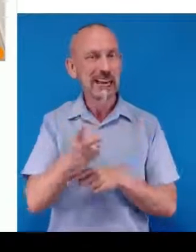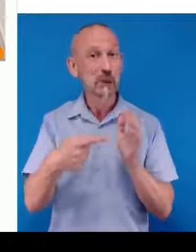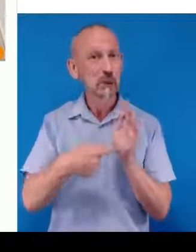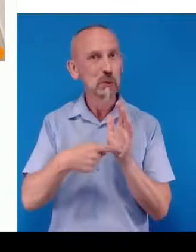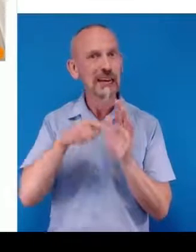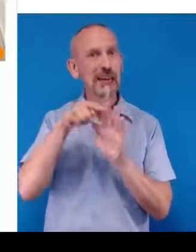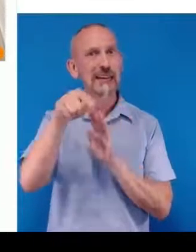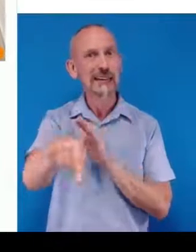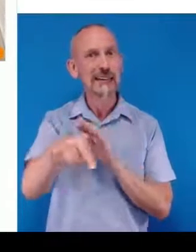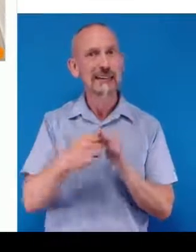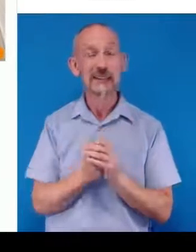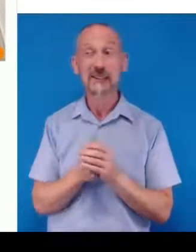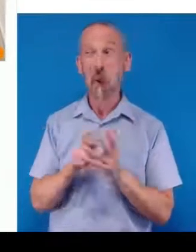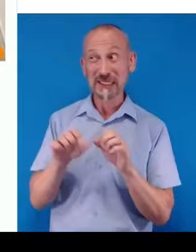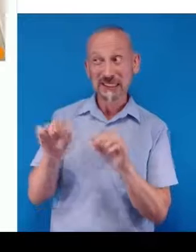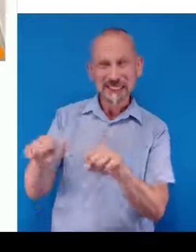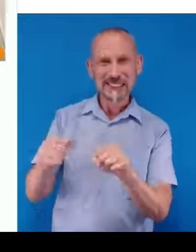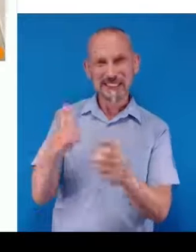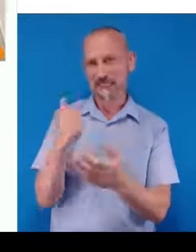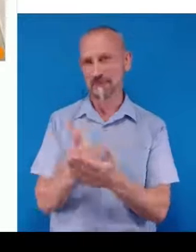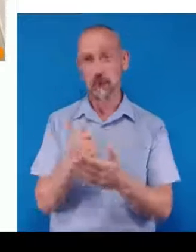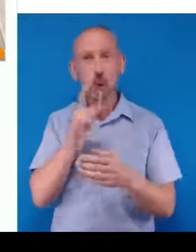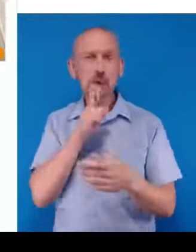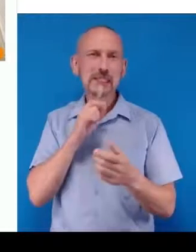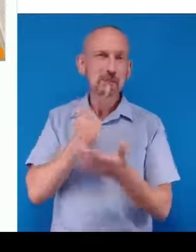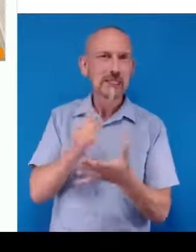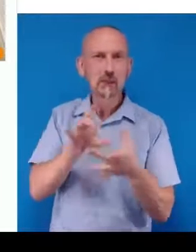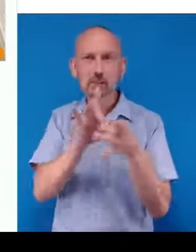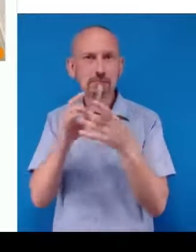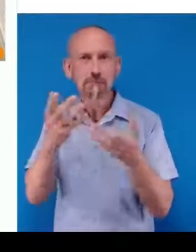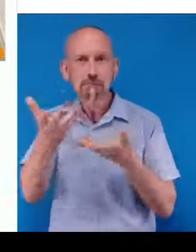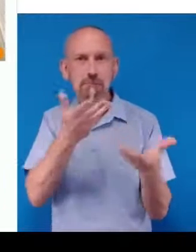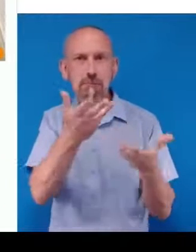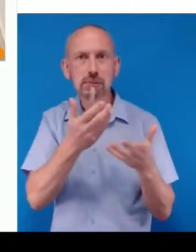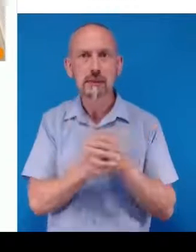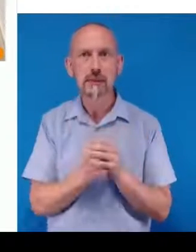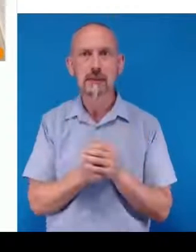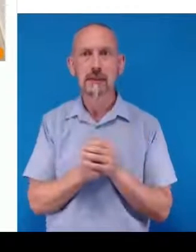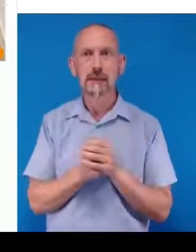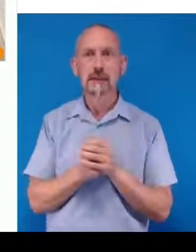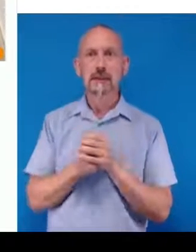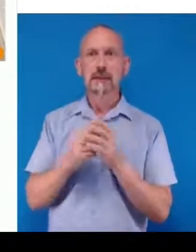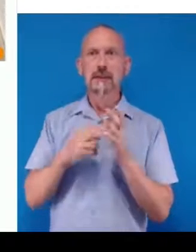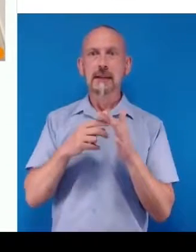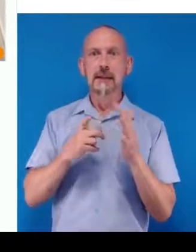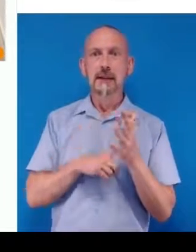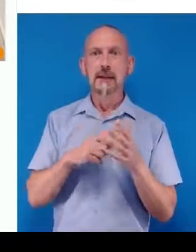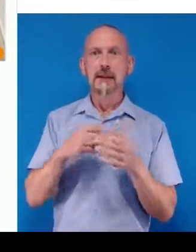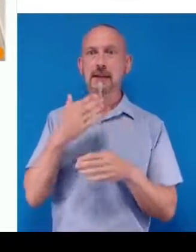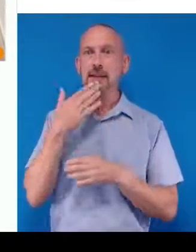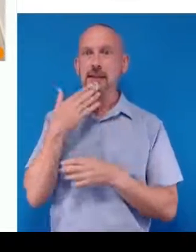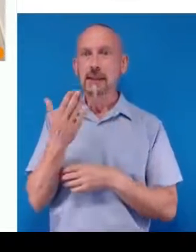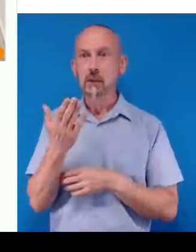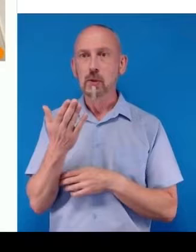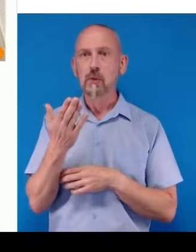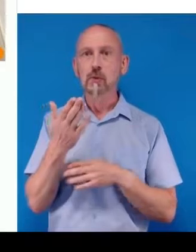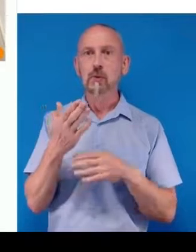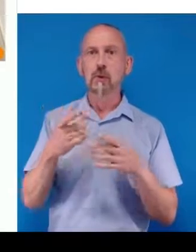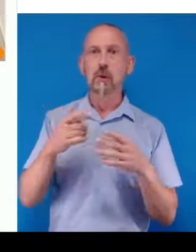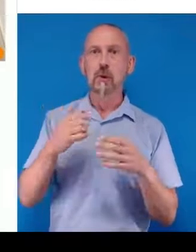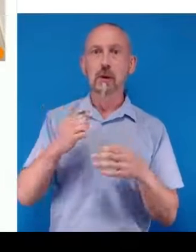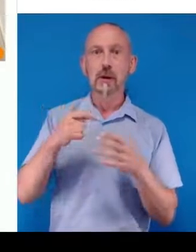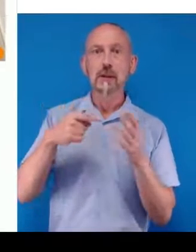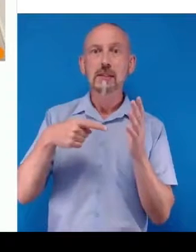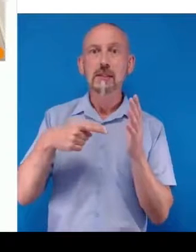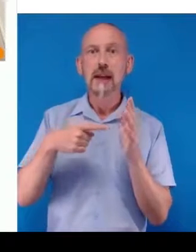see you guys. Yes. And thank you to MyClearText, to Barclays, and to